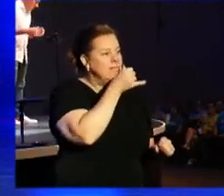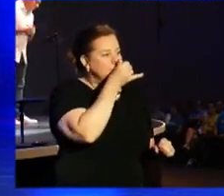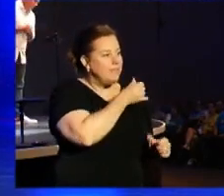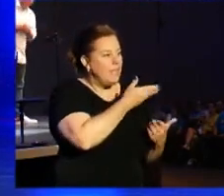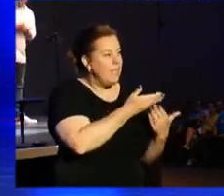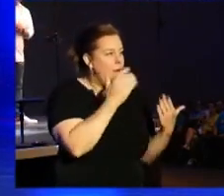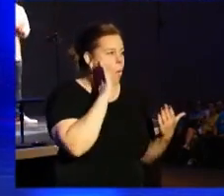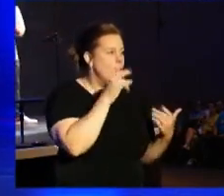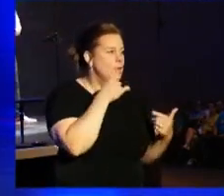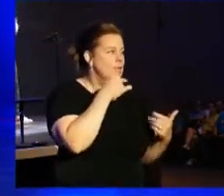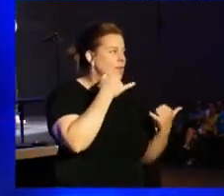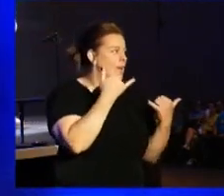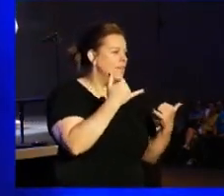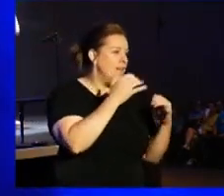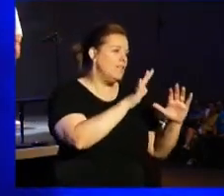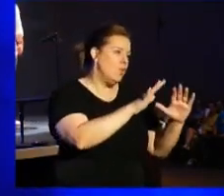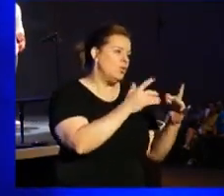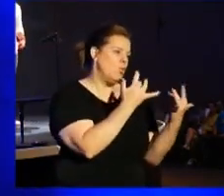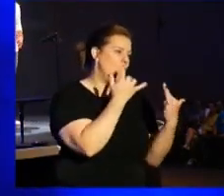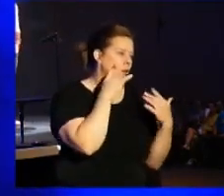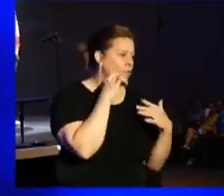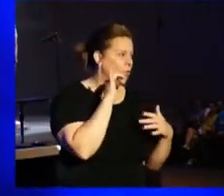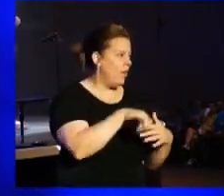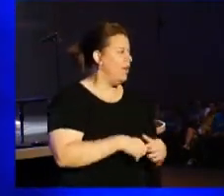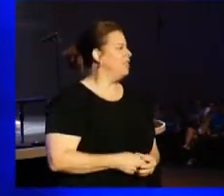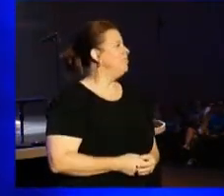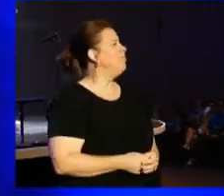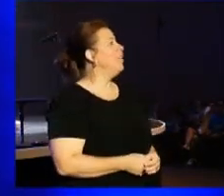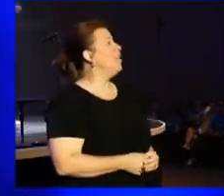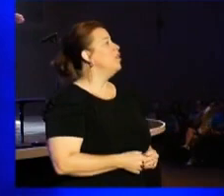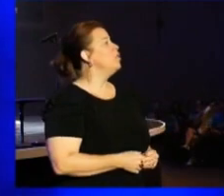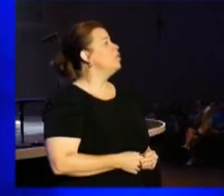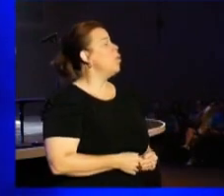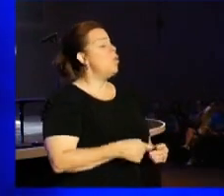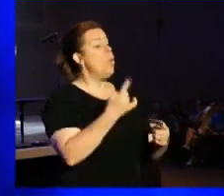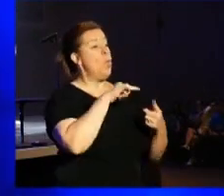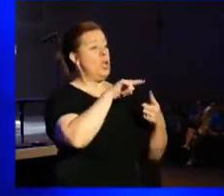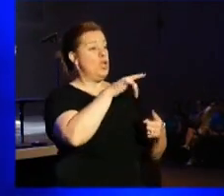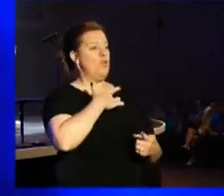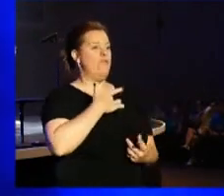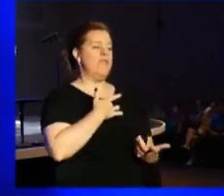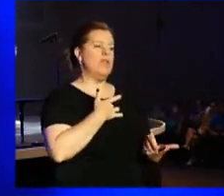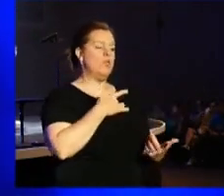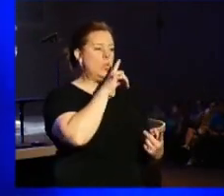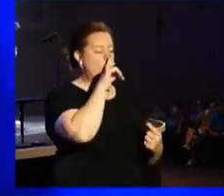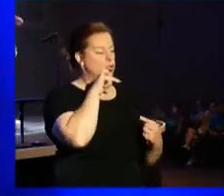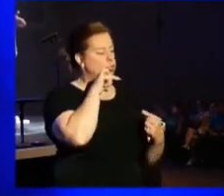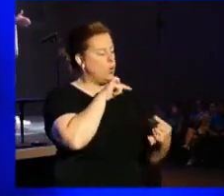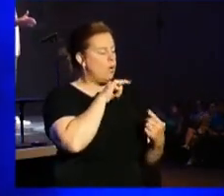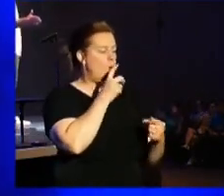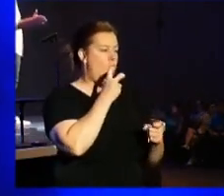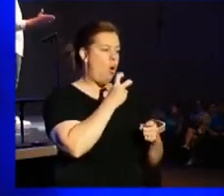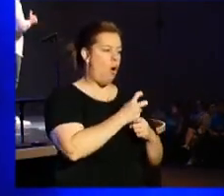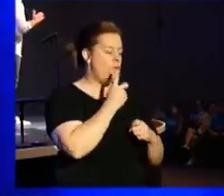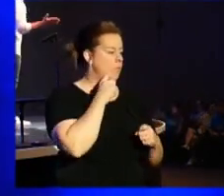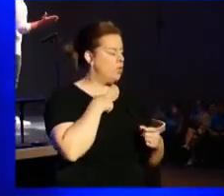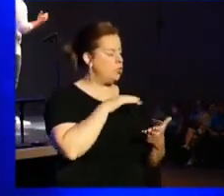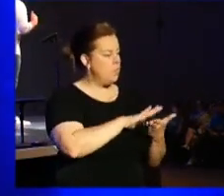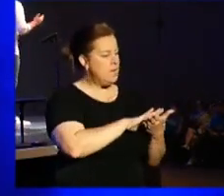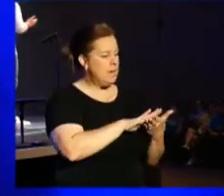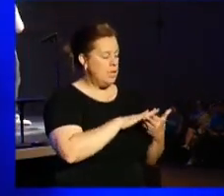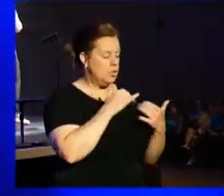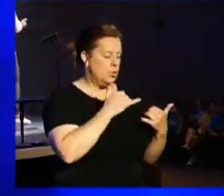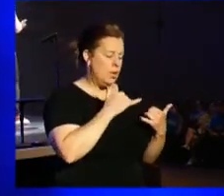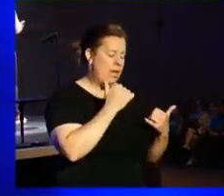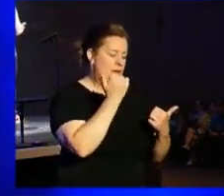tuned. On those days where you find it hard to be kind, on those days where everything in your